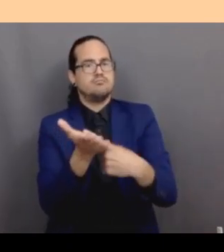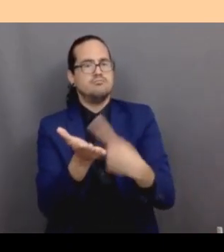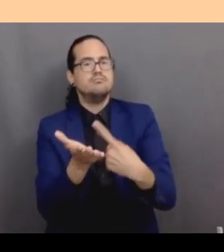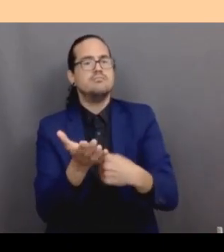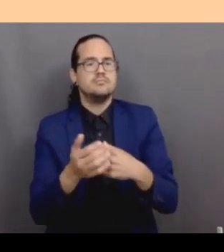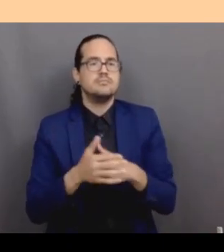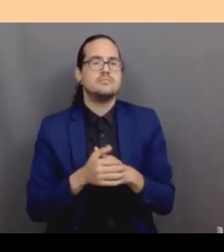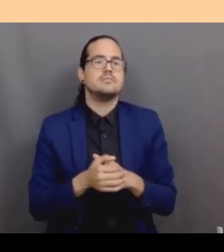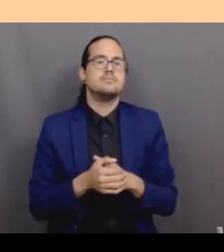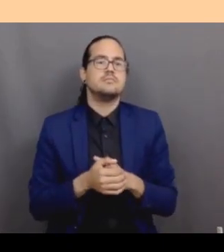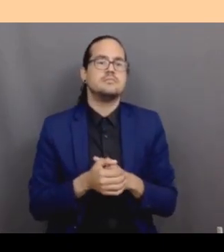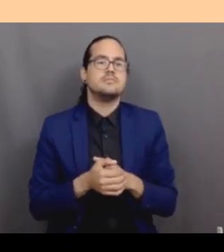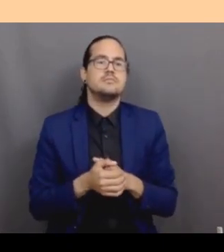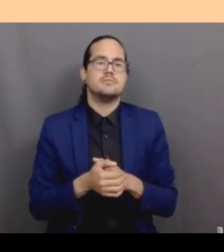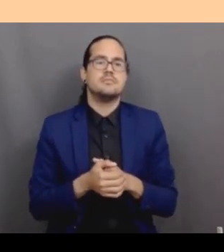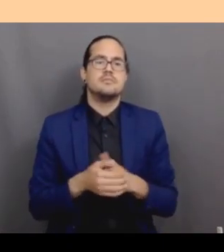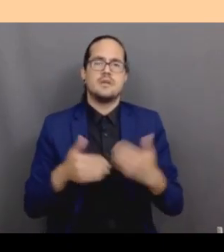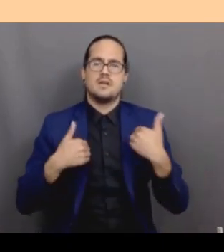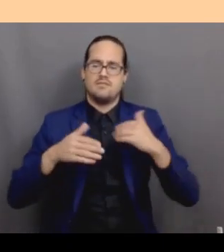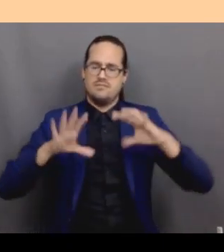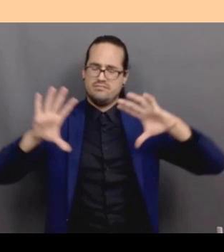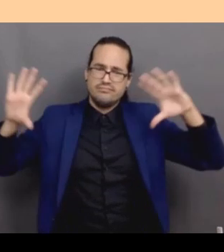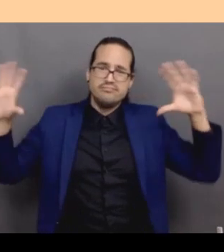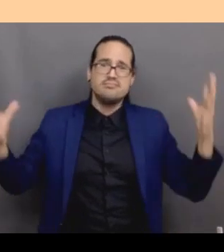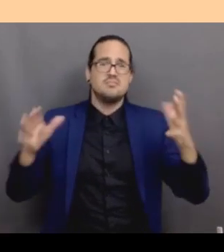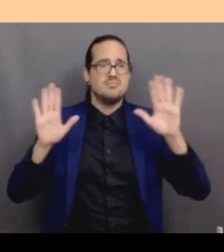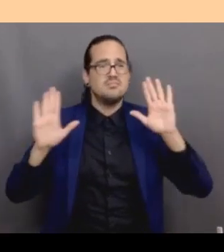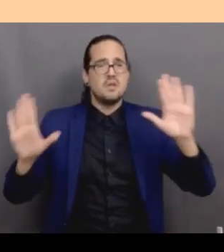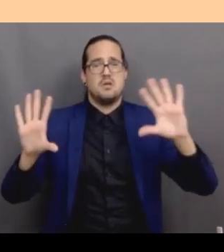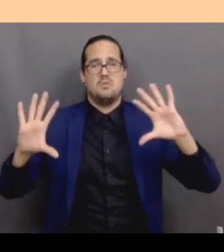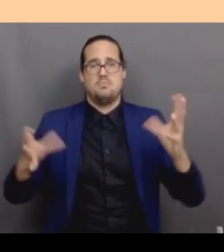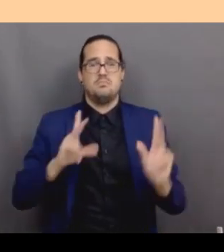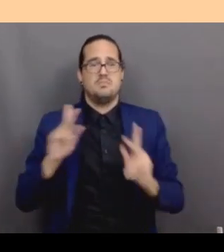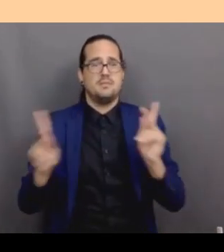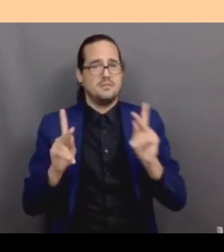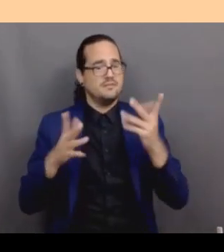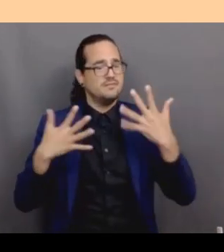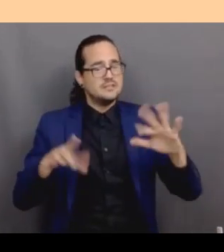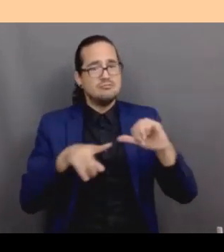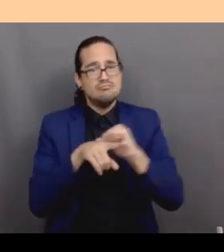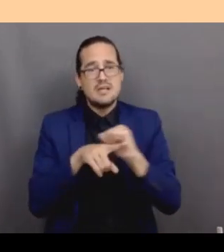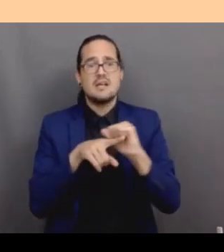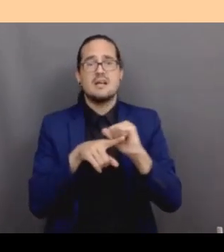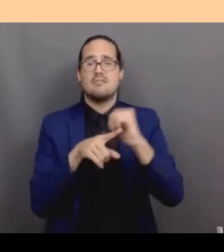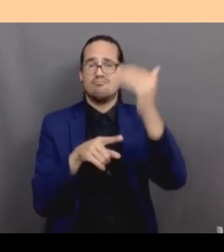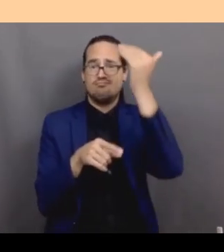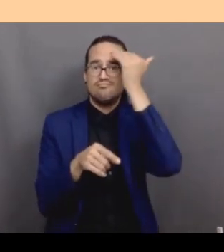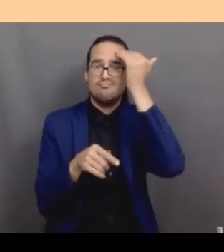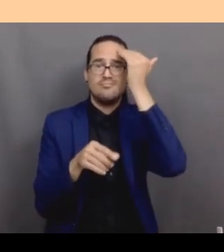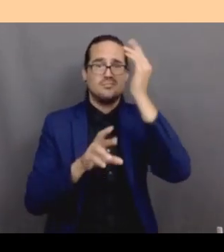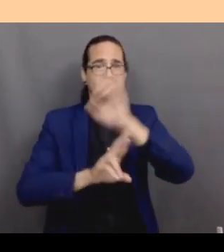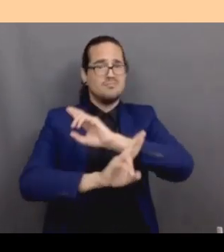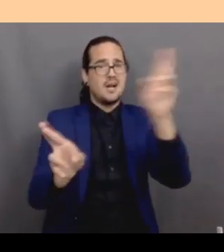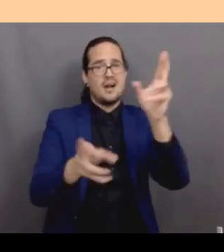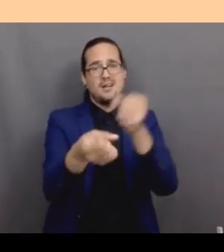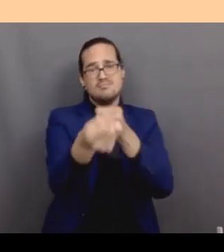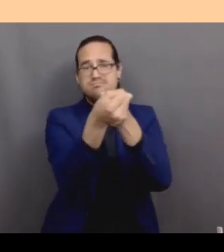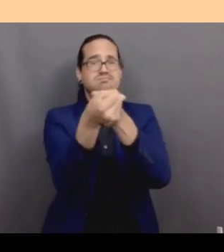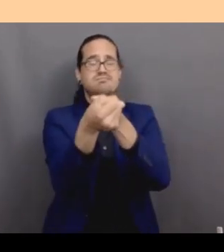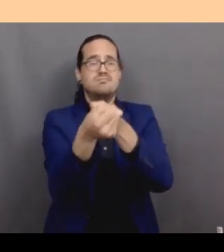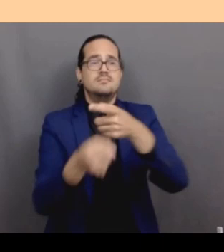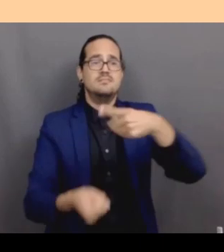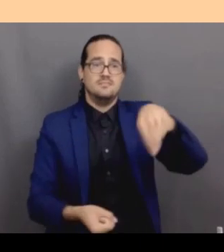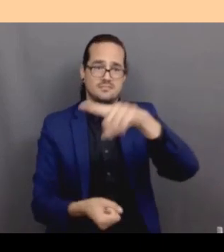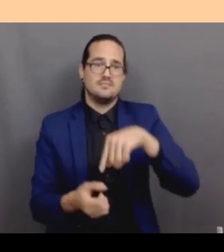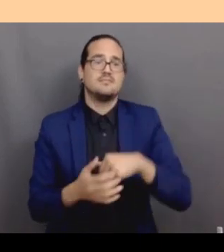have been well trained and able and willing and interested in helping you. I would say though that I do want to